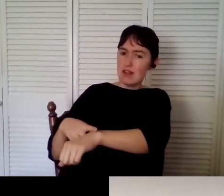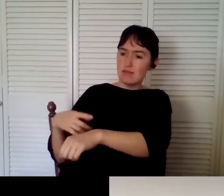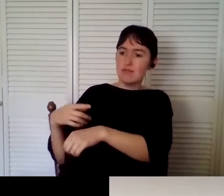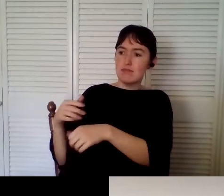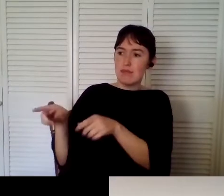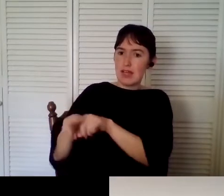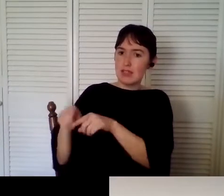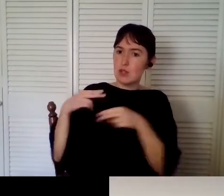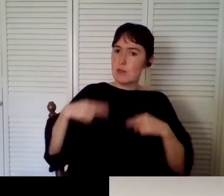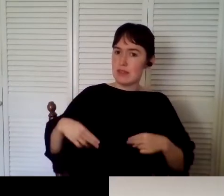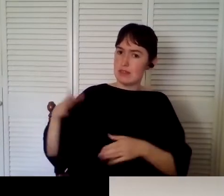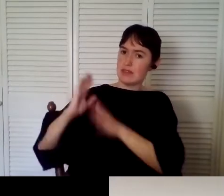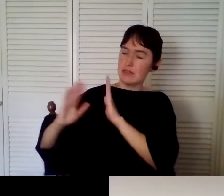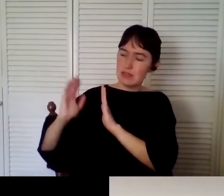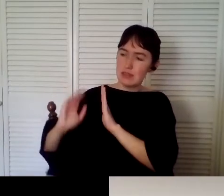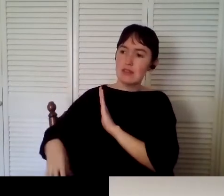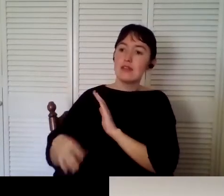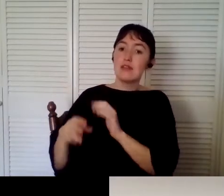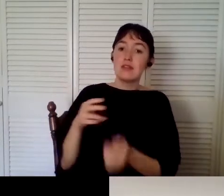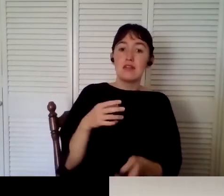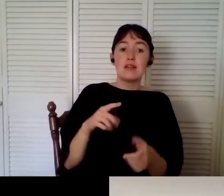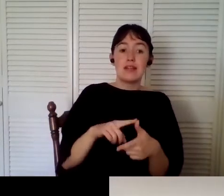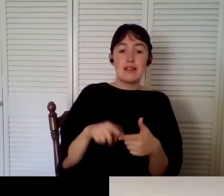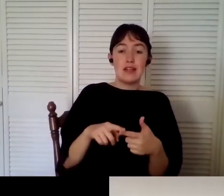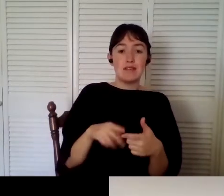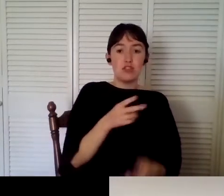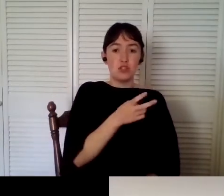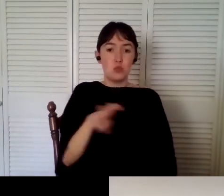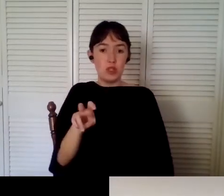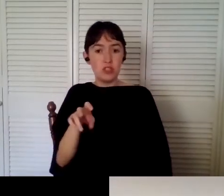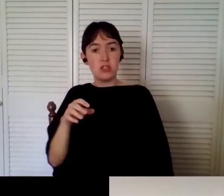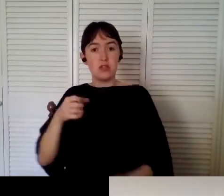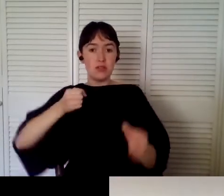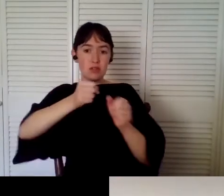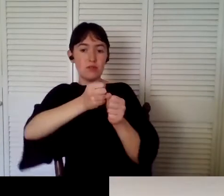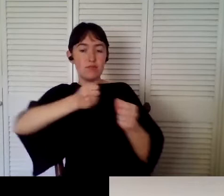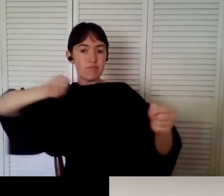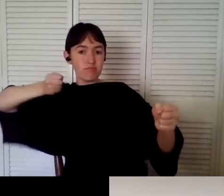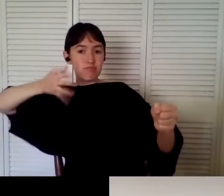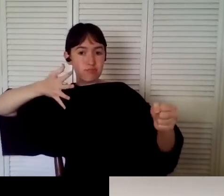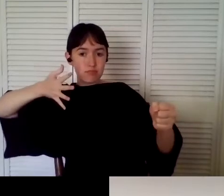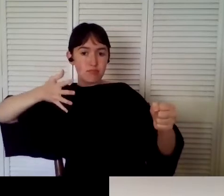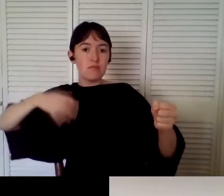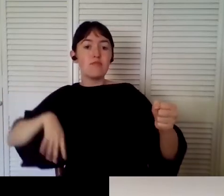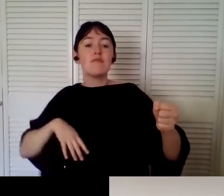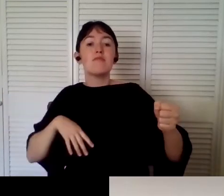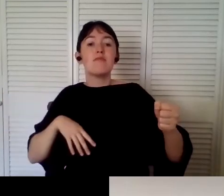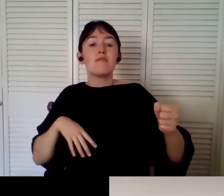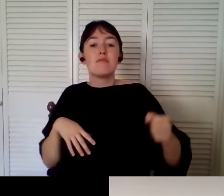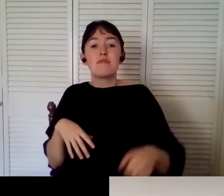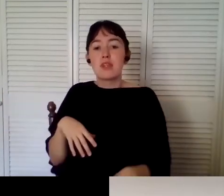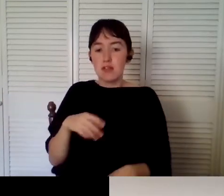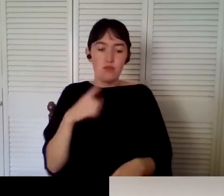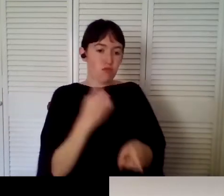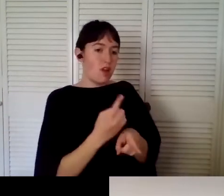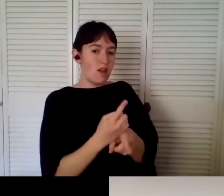Correct. Would only some, like people who lived in some places, have access to obsidian in the first place?